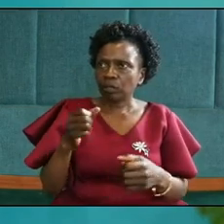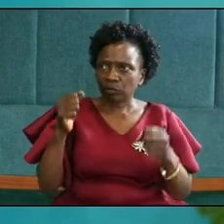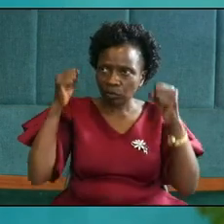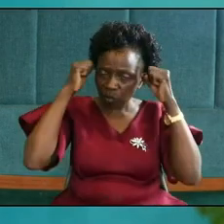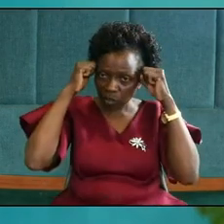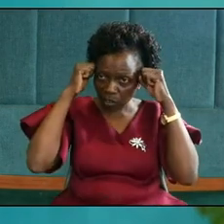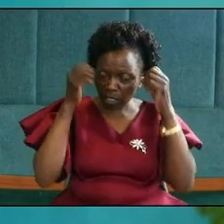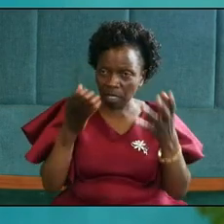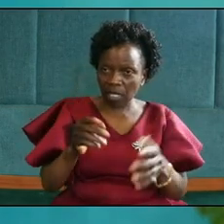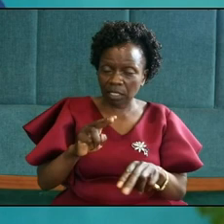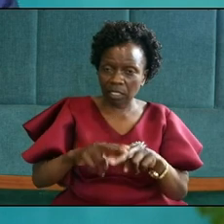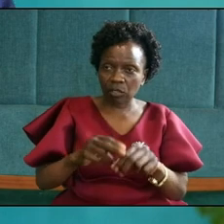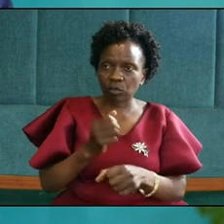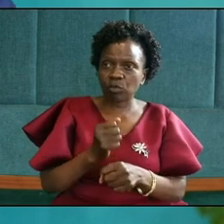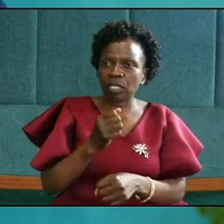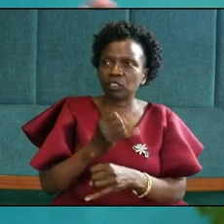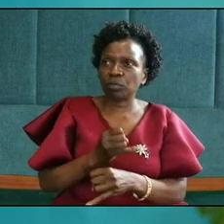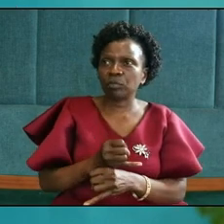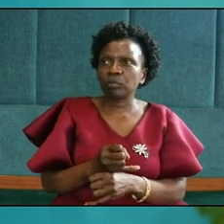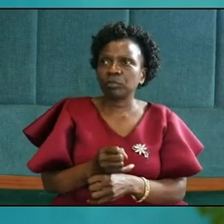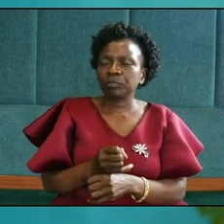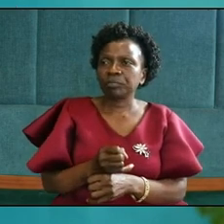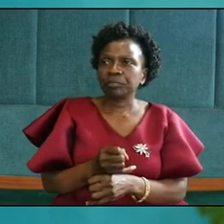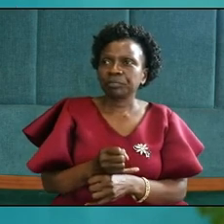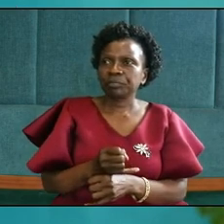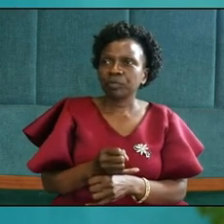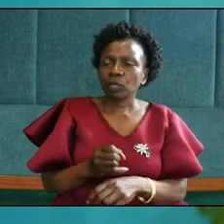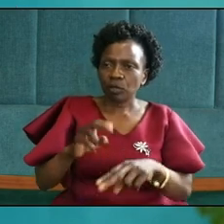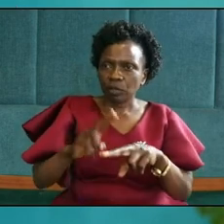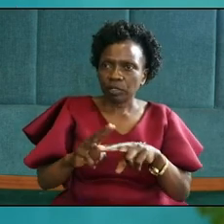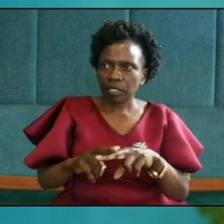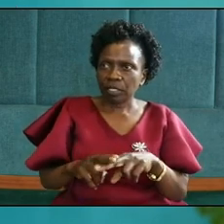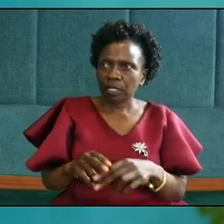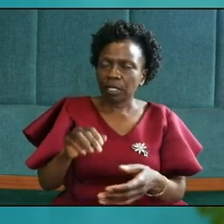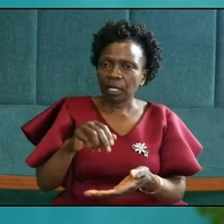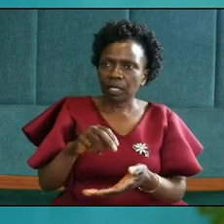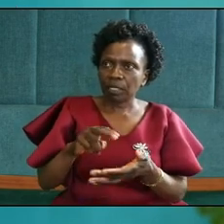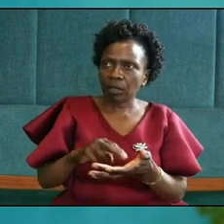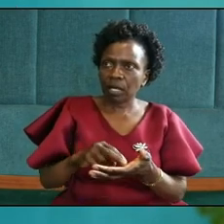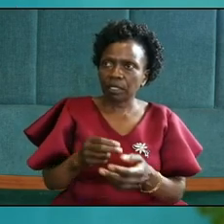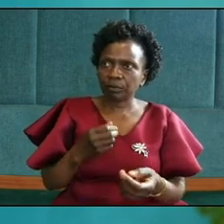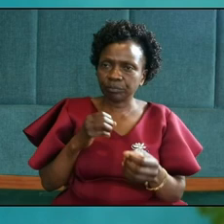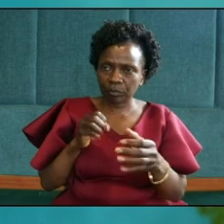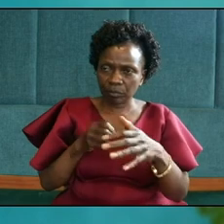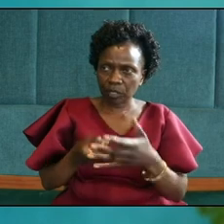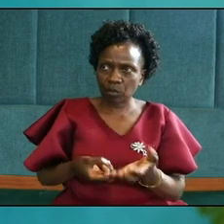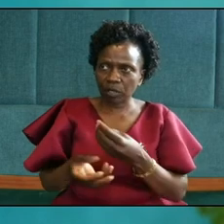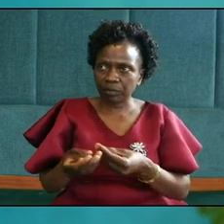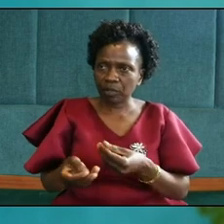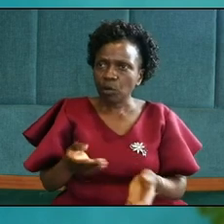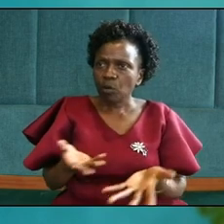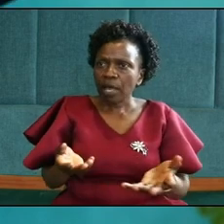seated, you do the job. Just a whistle, inmates are seated down, we do the job. Where else can we have great